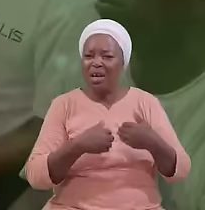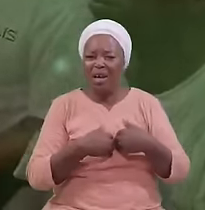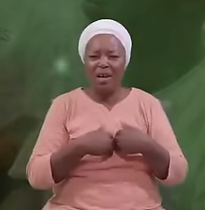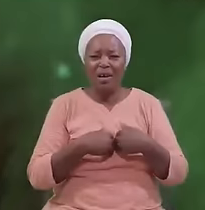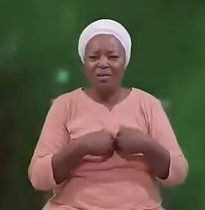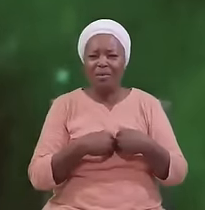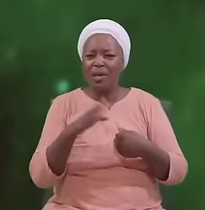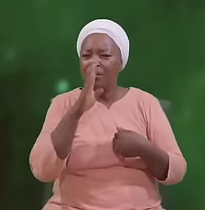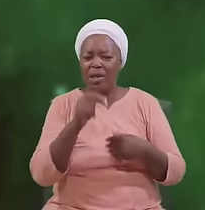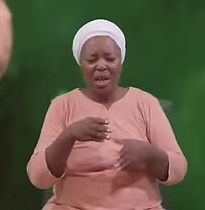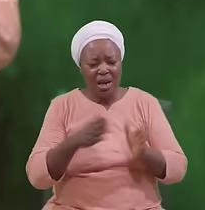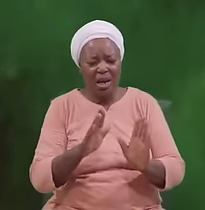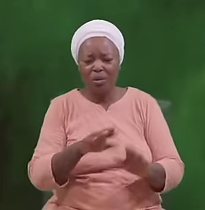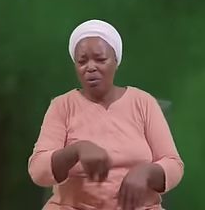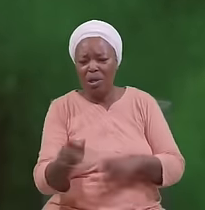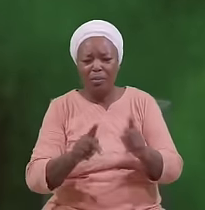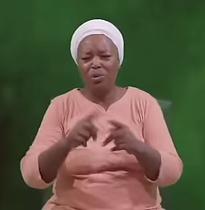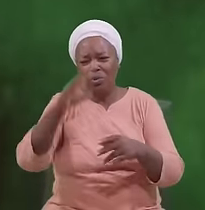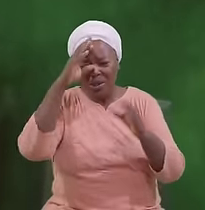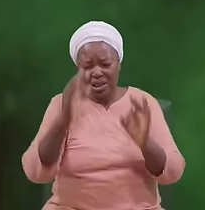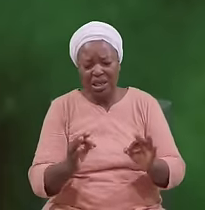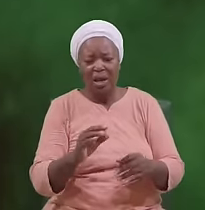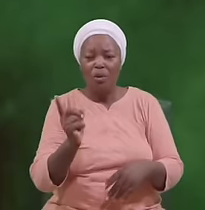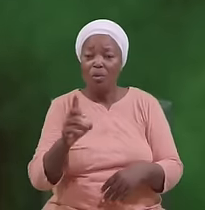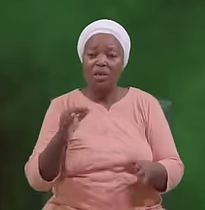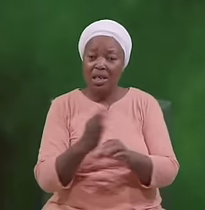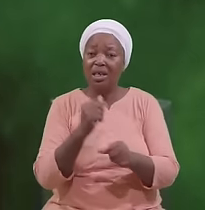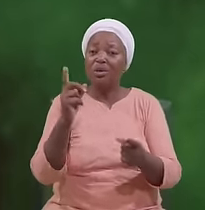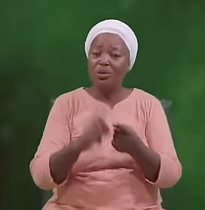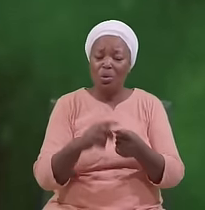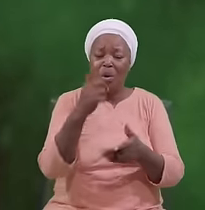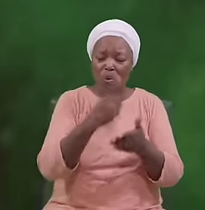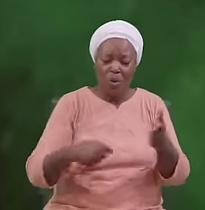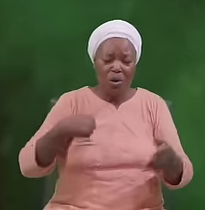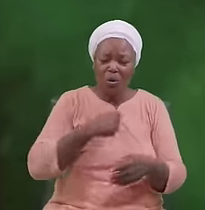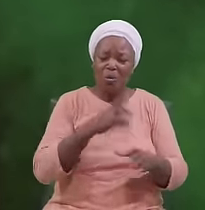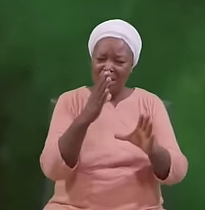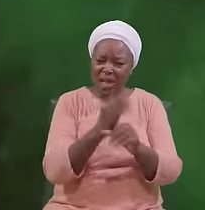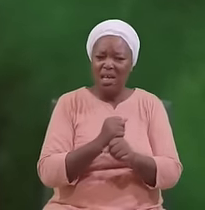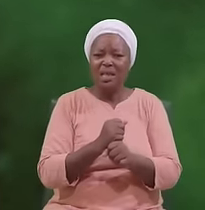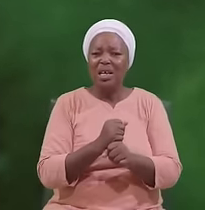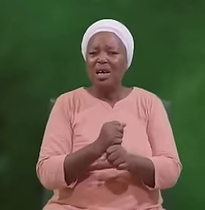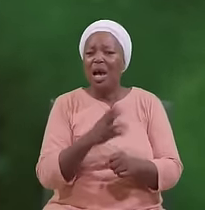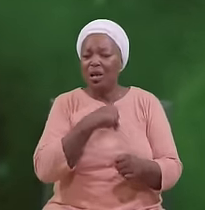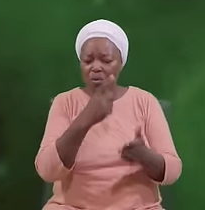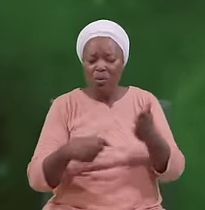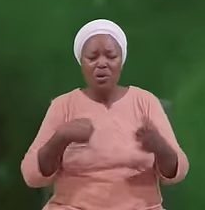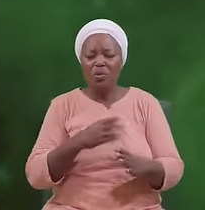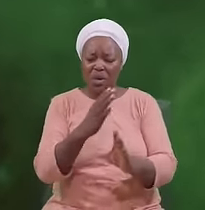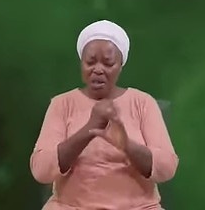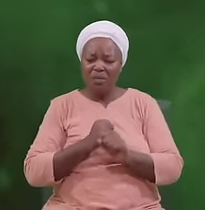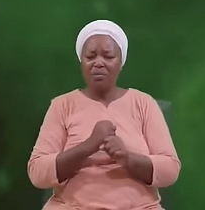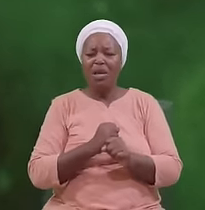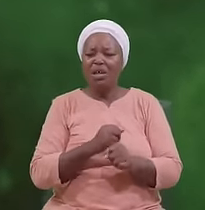we have allowed other people to decide where we get to, what we get, what we receive. Too long a time.